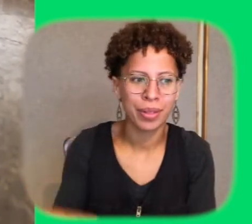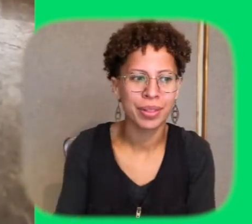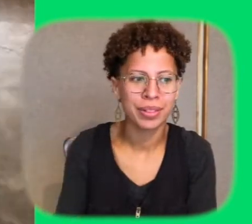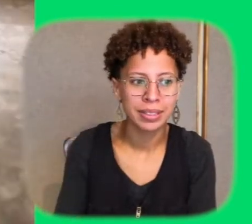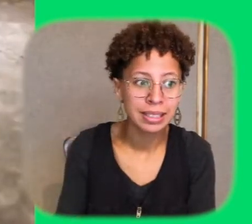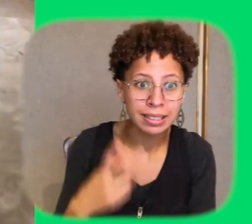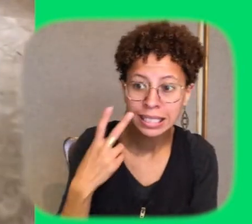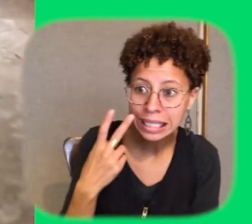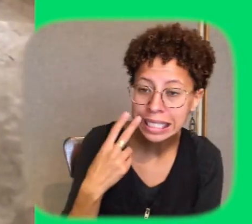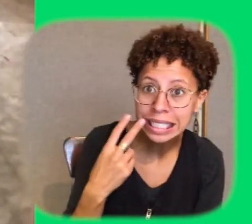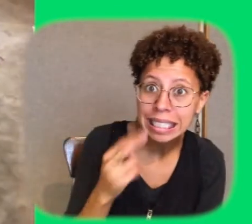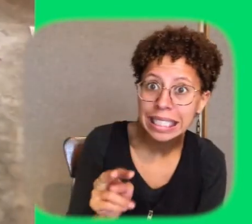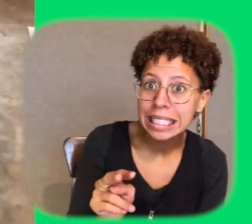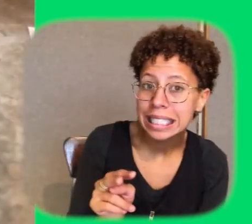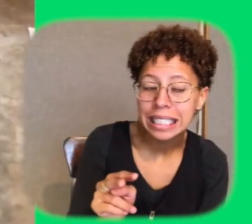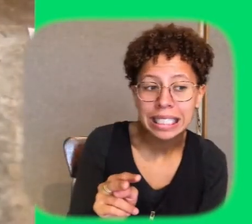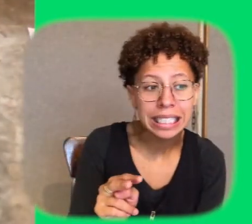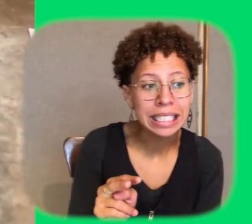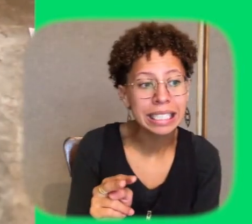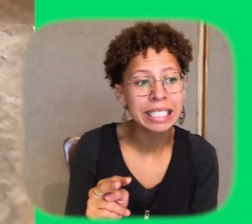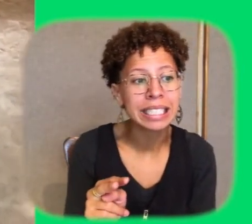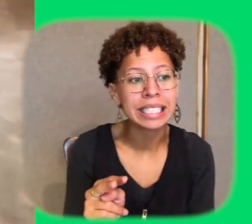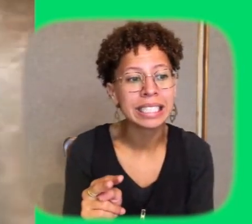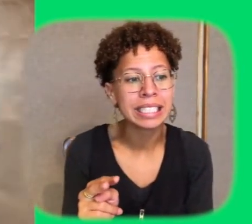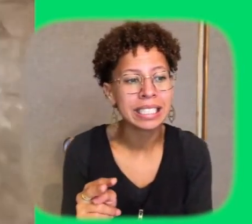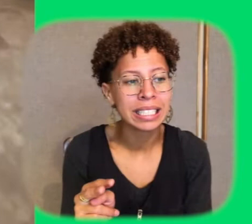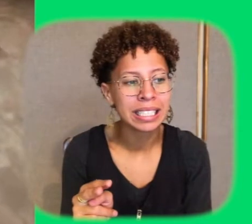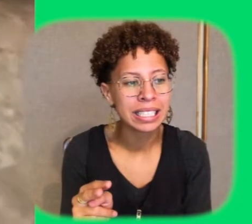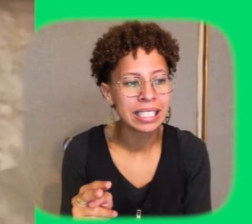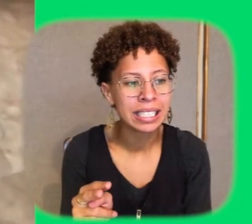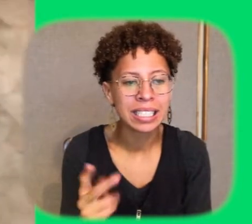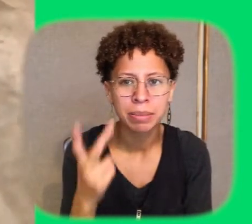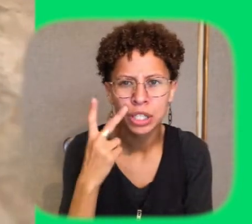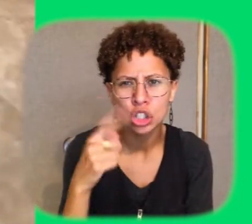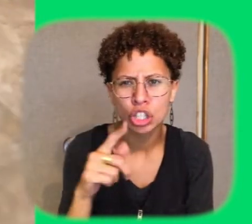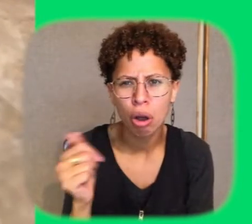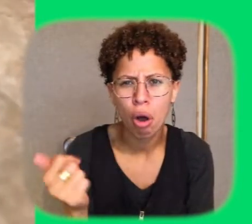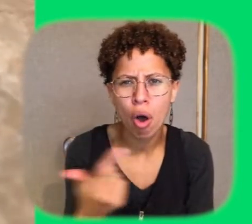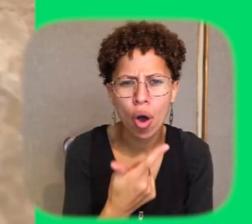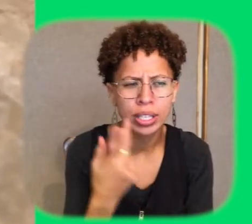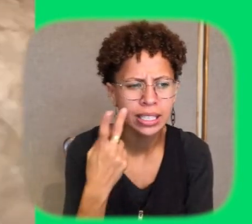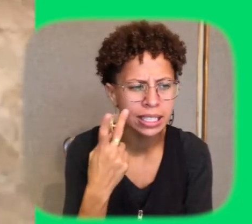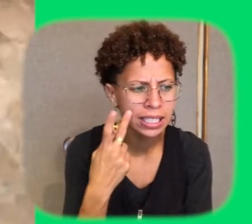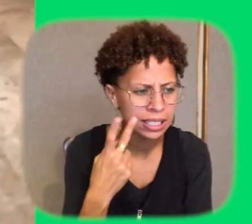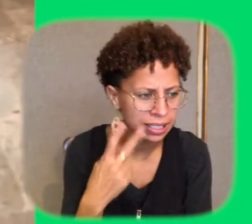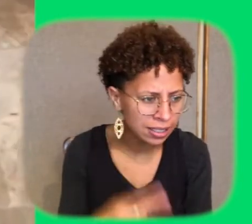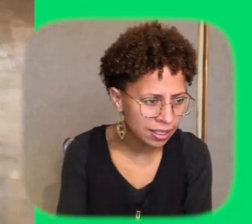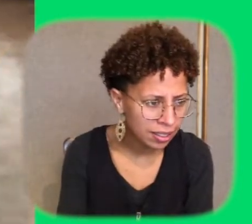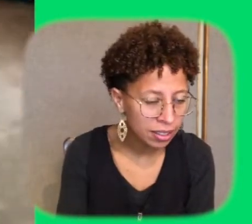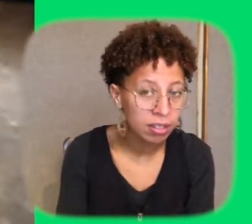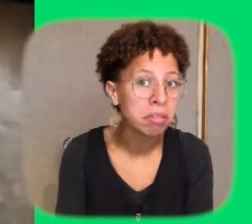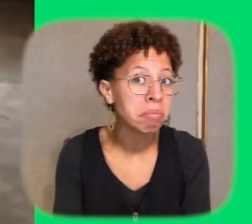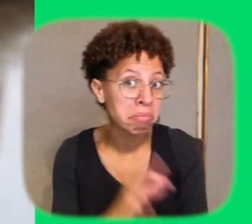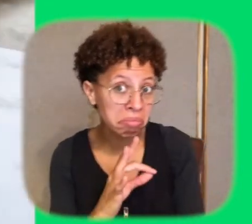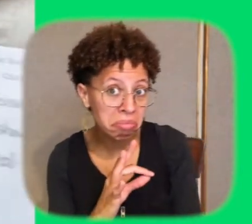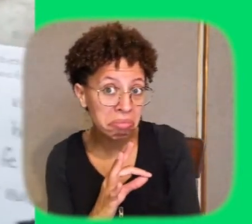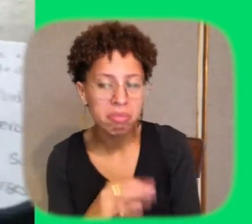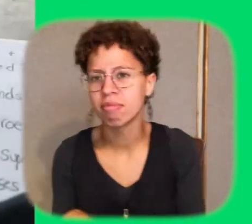Wait, how is this? I want to check all of the eggs. You want to check them all? How are they doing? Good. Yep. That side